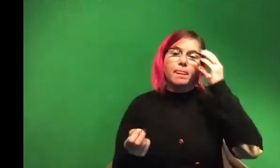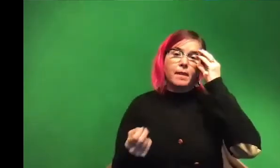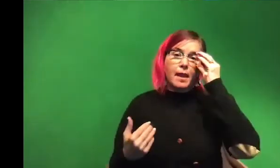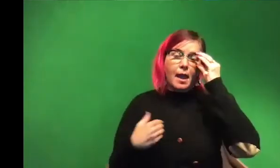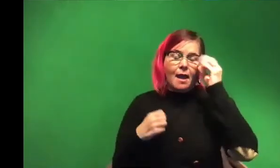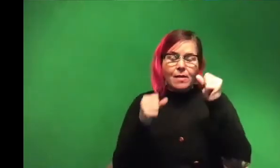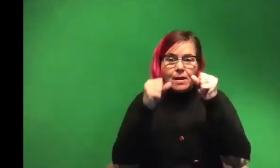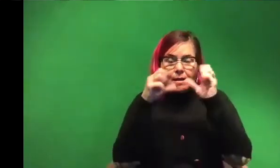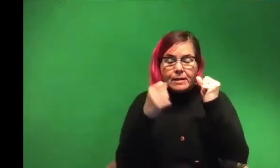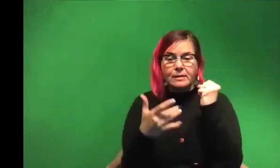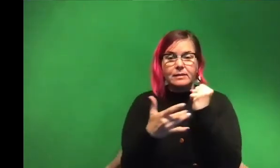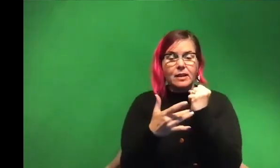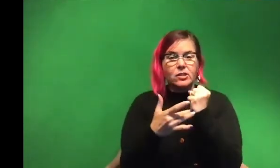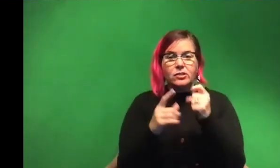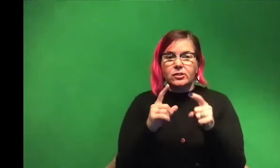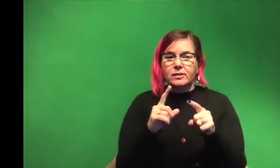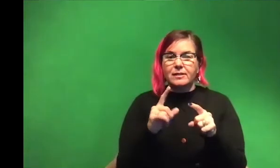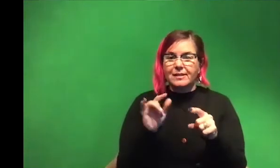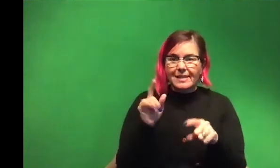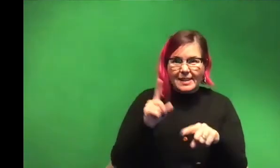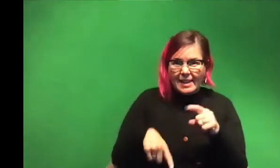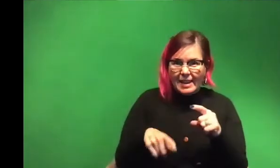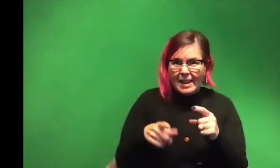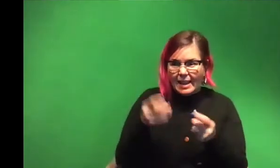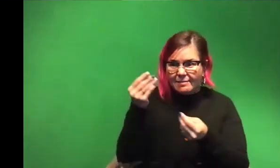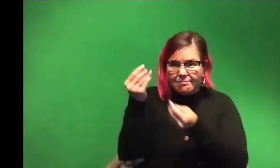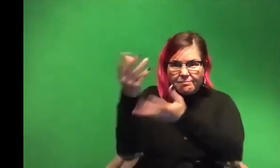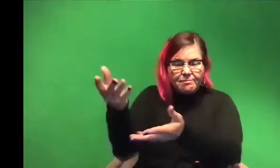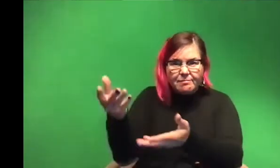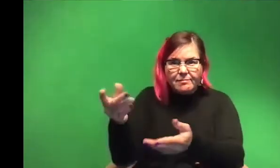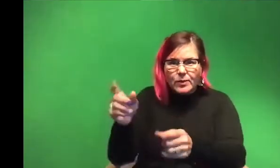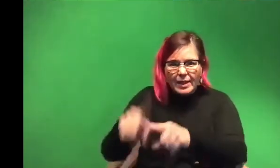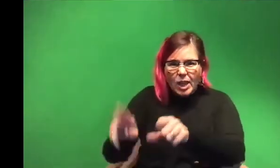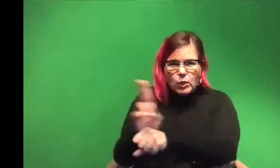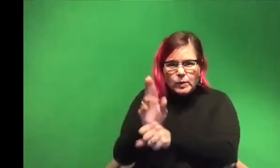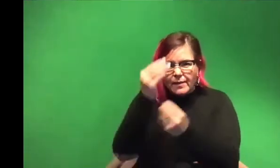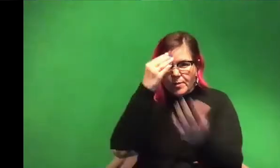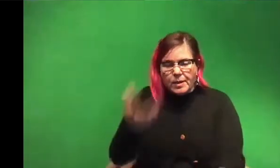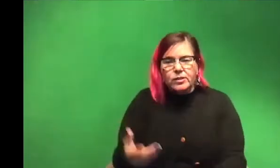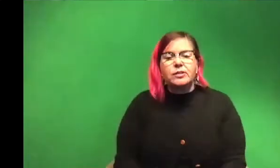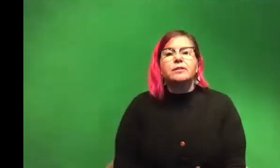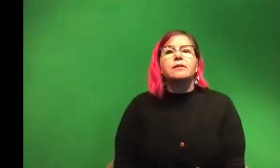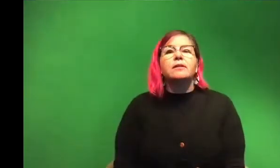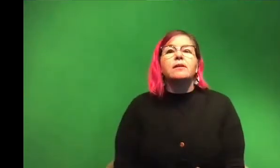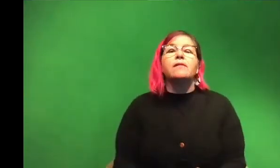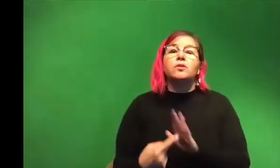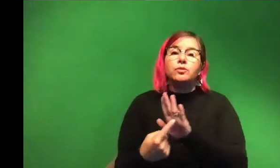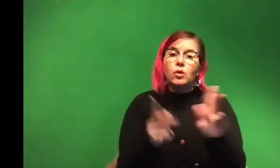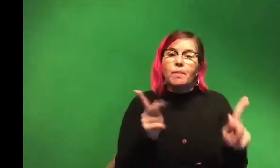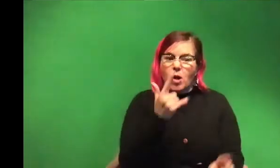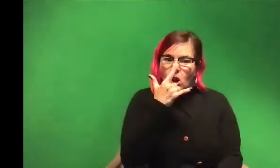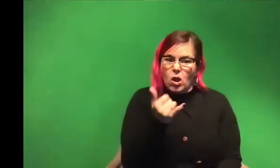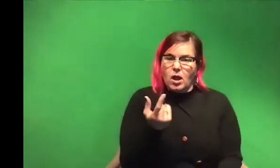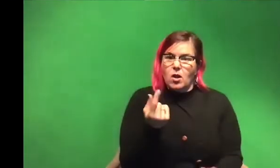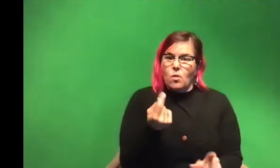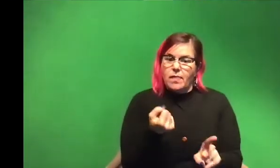amazing technology, but if we can't get it there, then nobody can use that information. So by showing people what it looked like, we were able